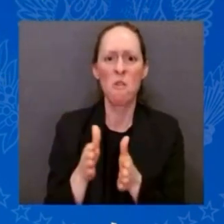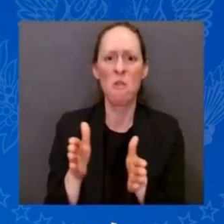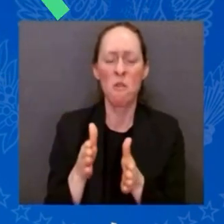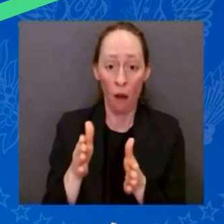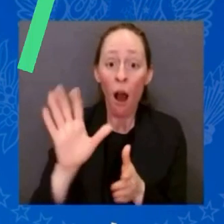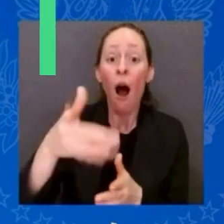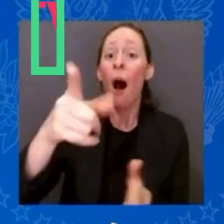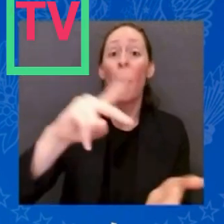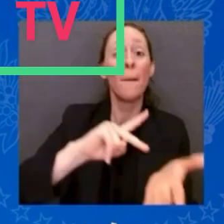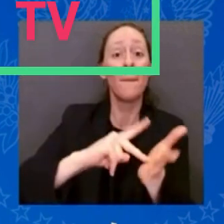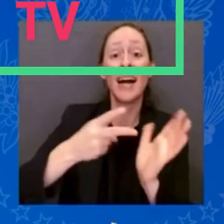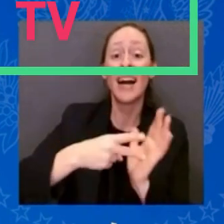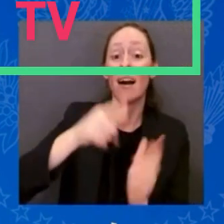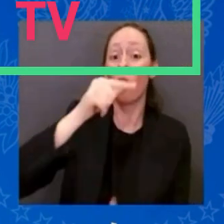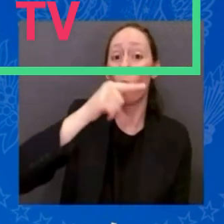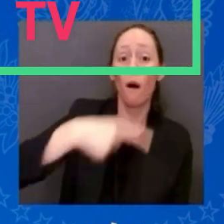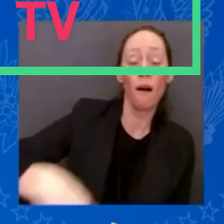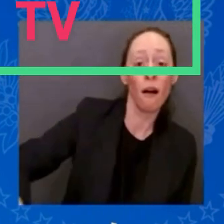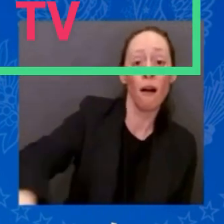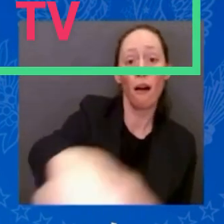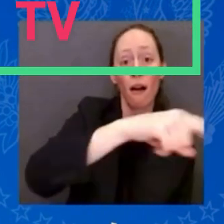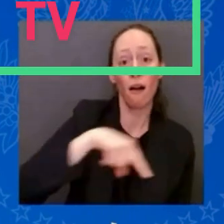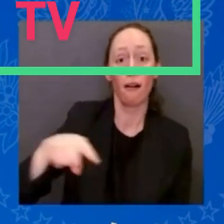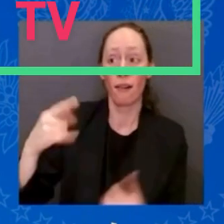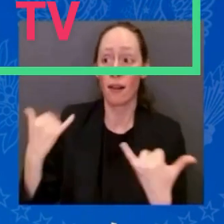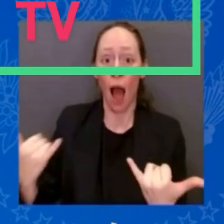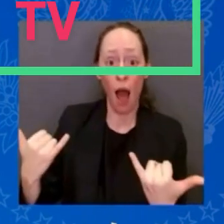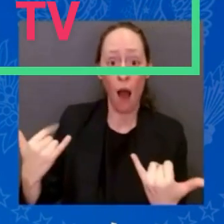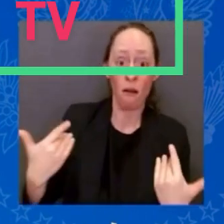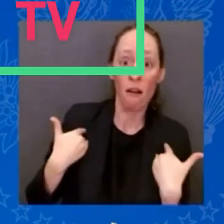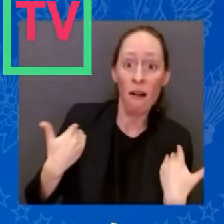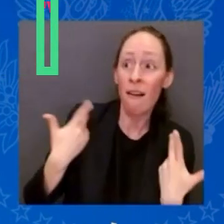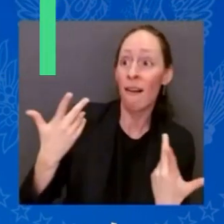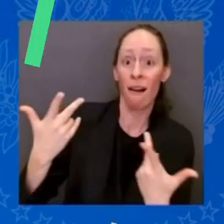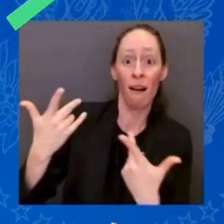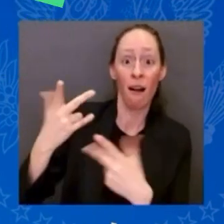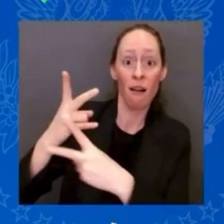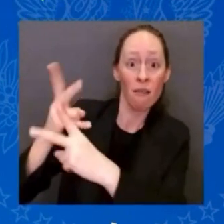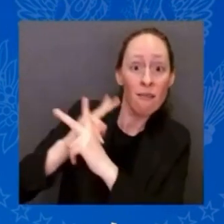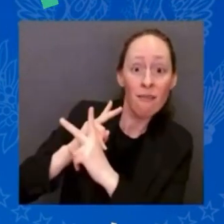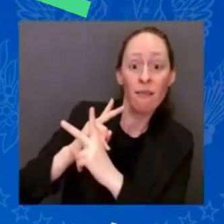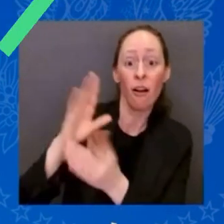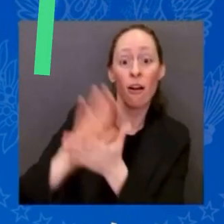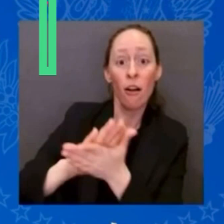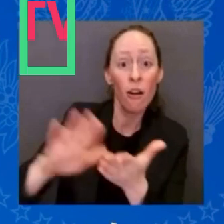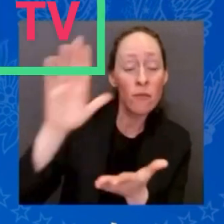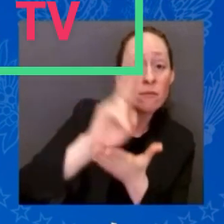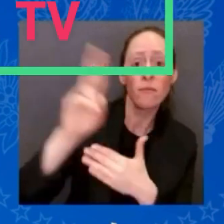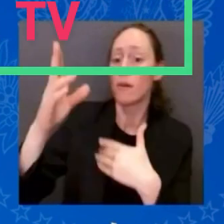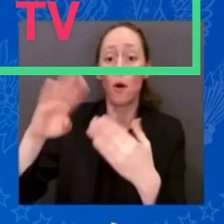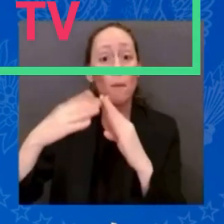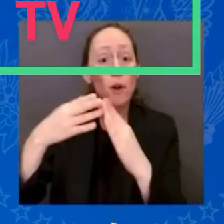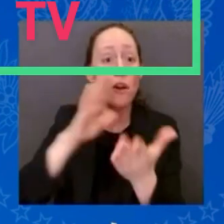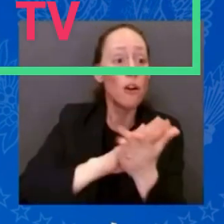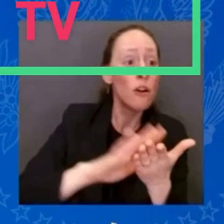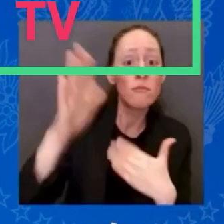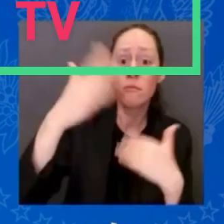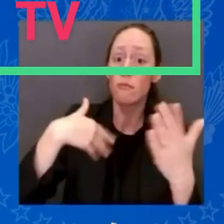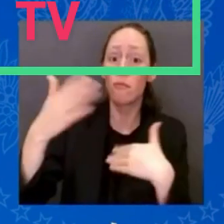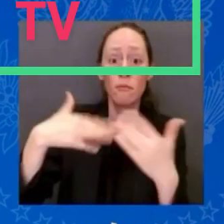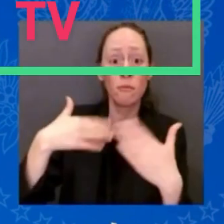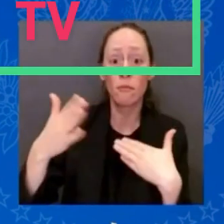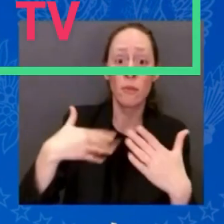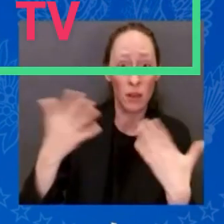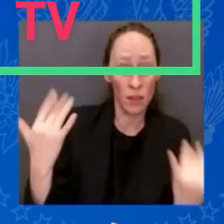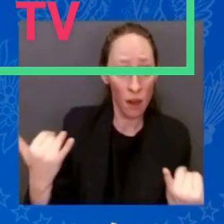loan today or in the future, whether from a community college or a four-year college, will have to pay more than 5% of